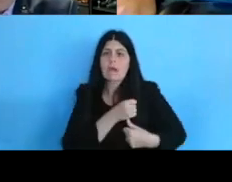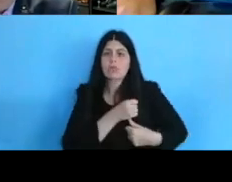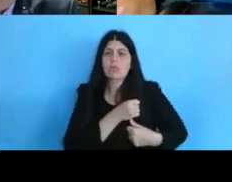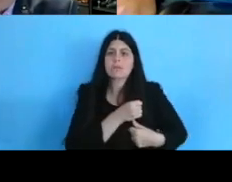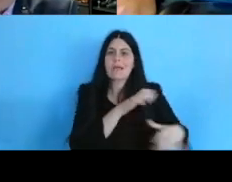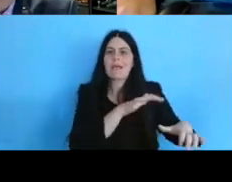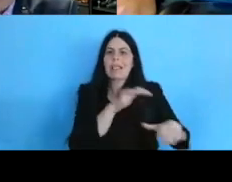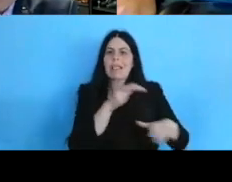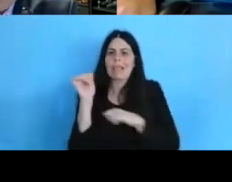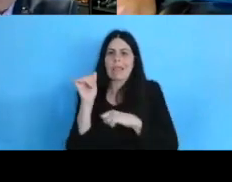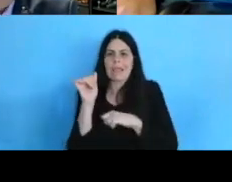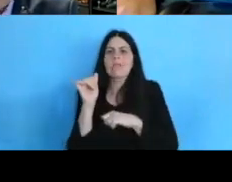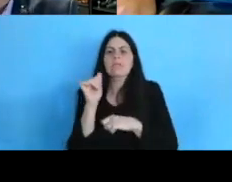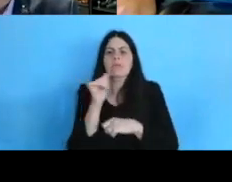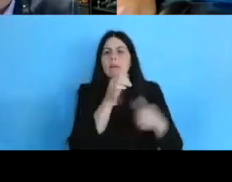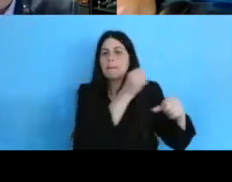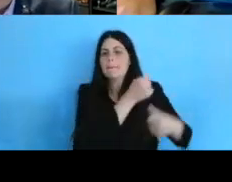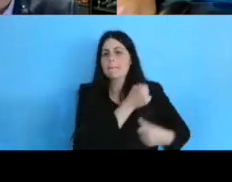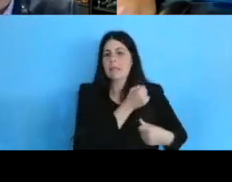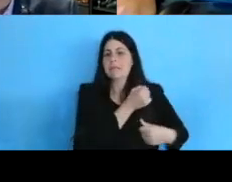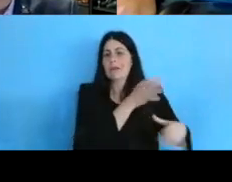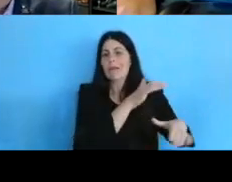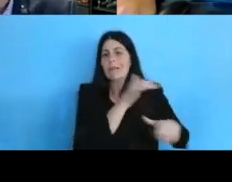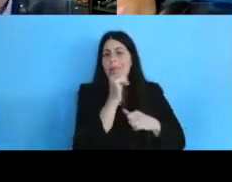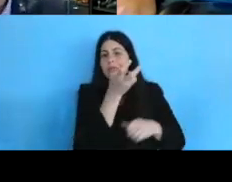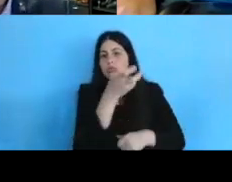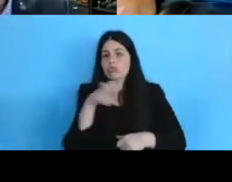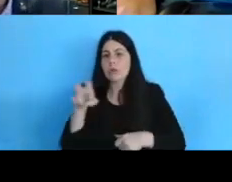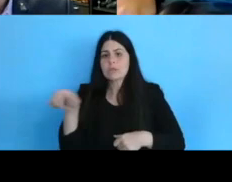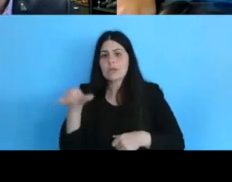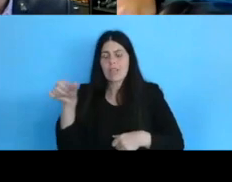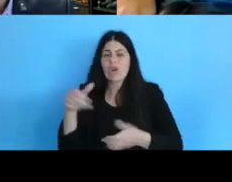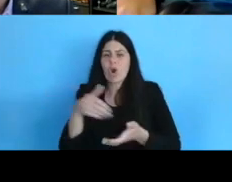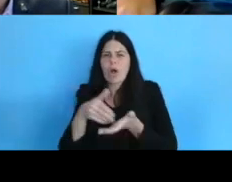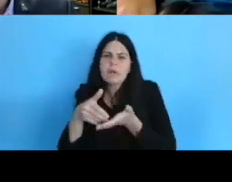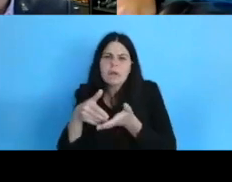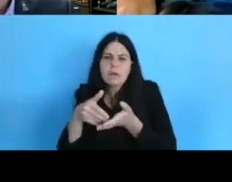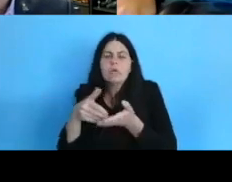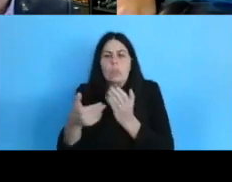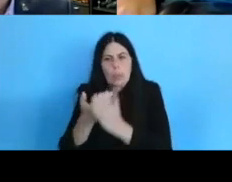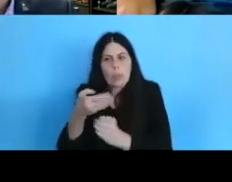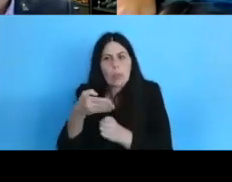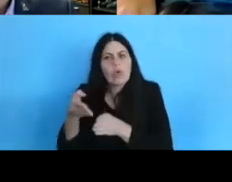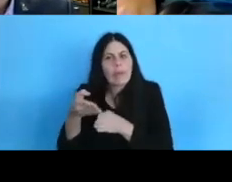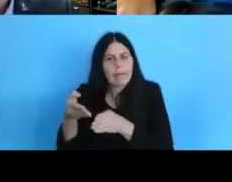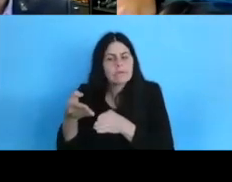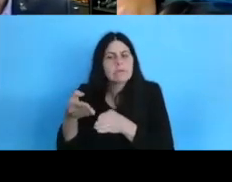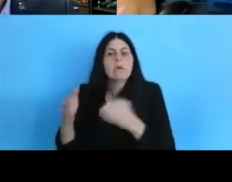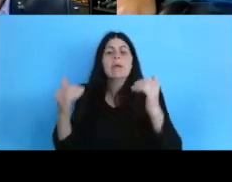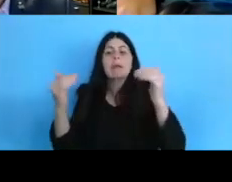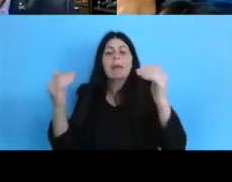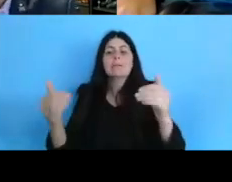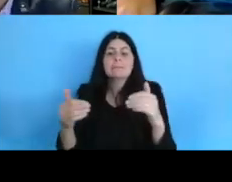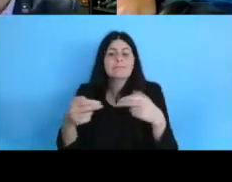and oftentimes transitioning into new careers. Next slide, please.